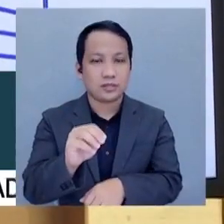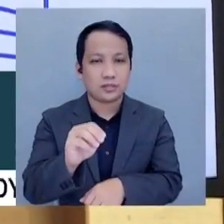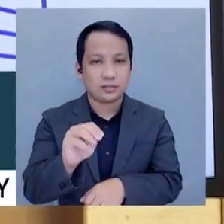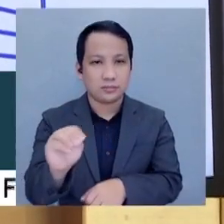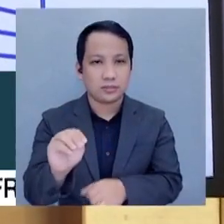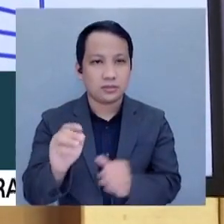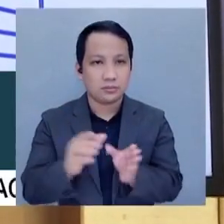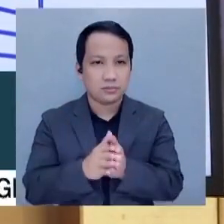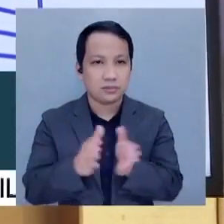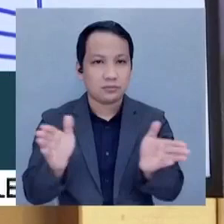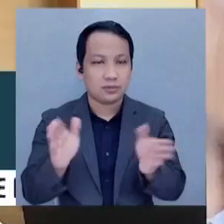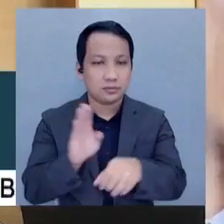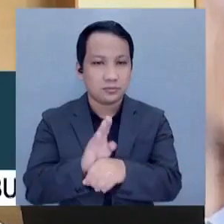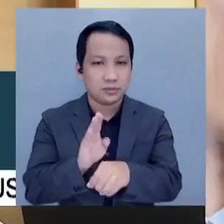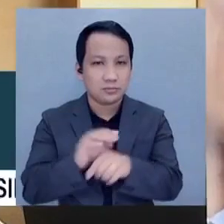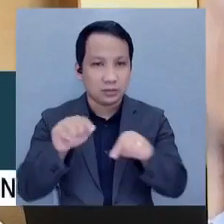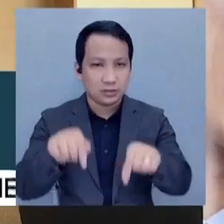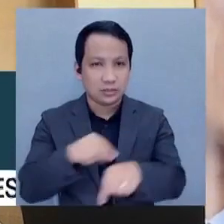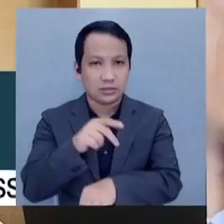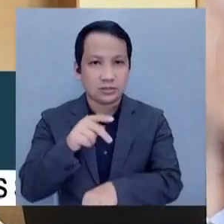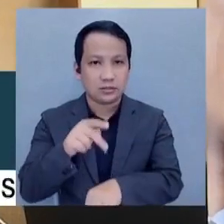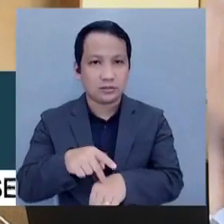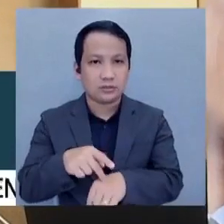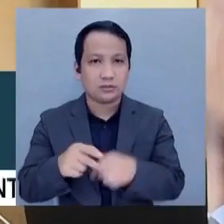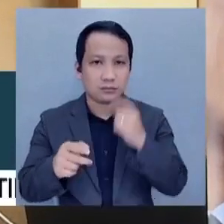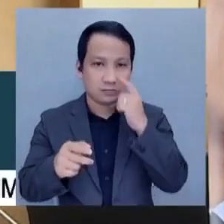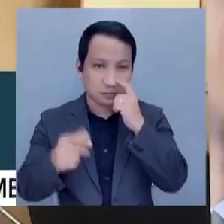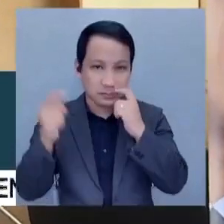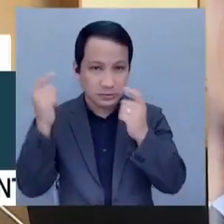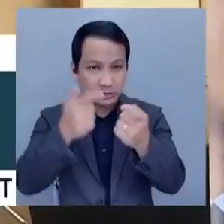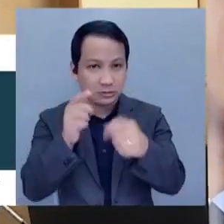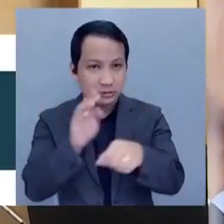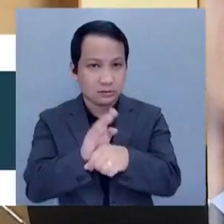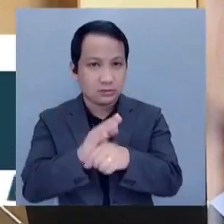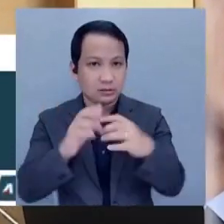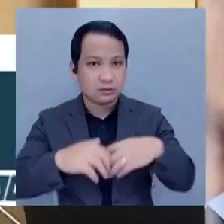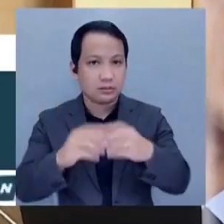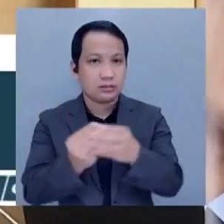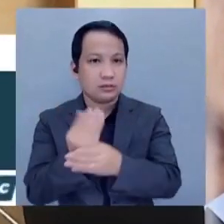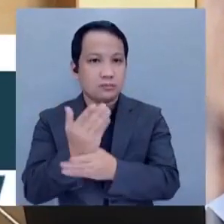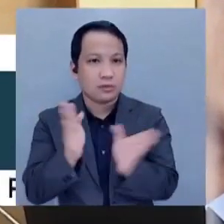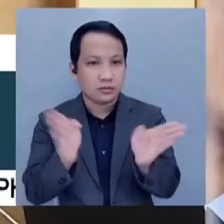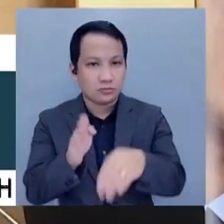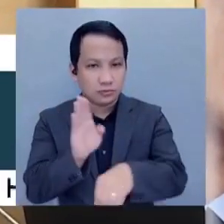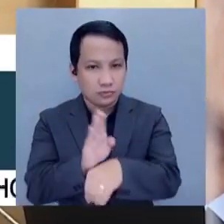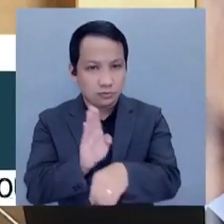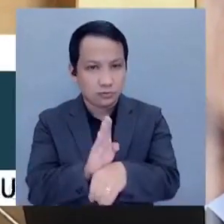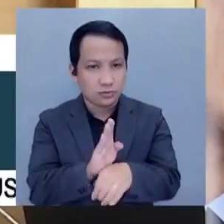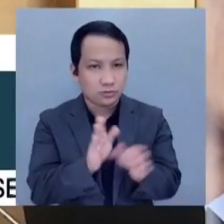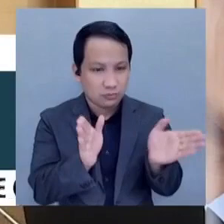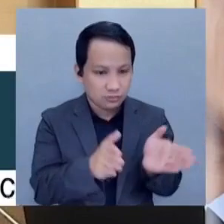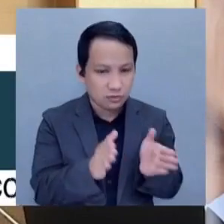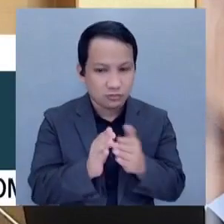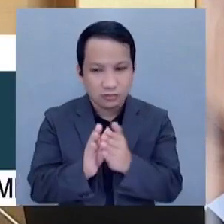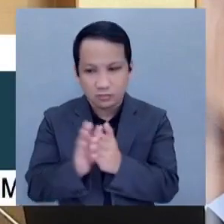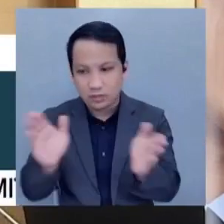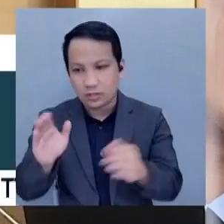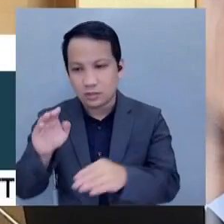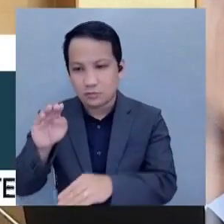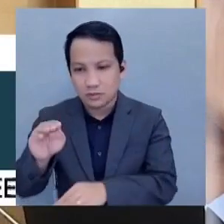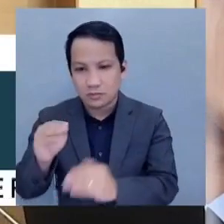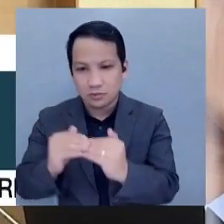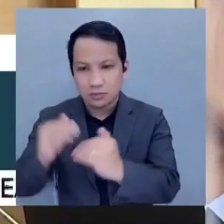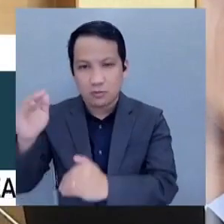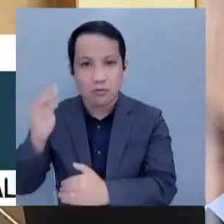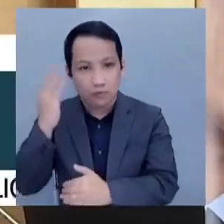of businesses in the country. Our aim is to help these businesses to grow, a micro business to become a small business to become a medium business, and why not a